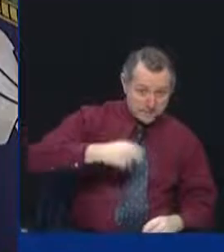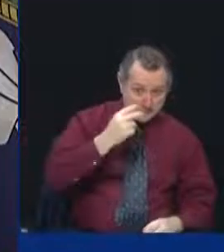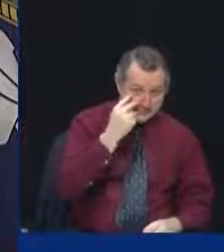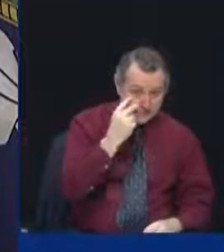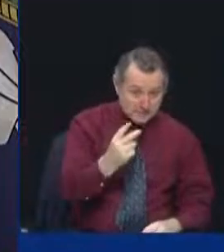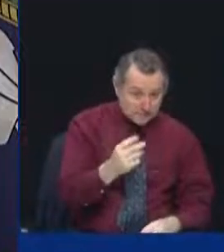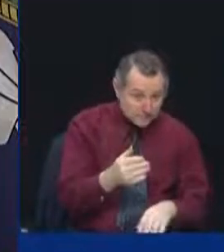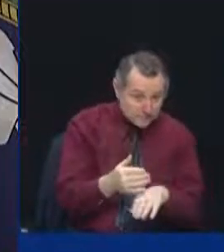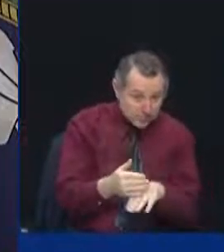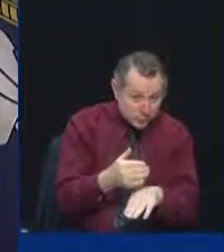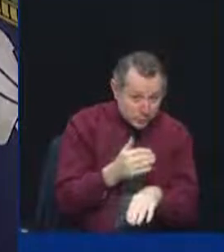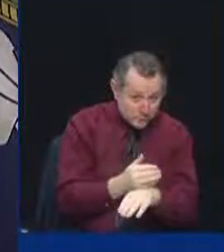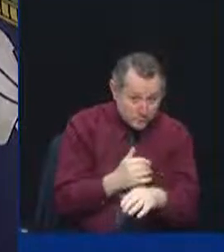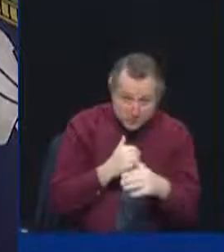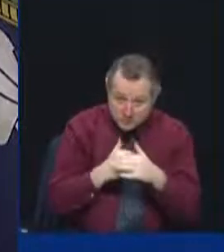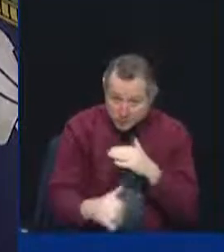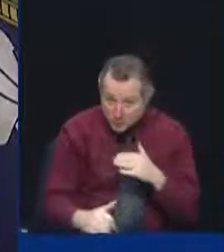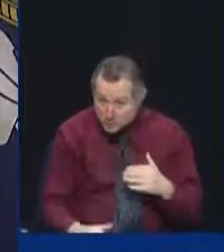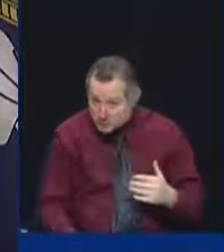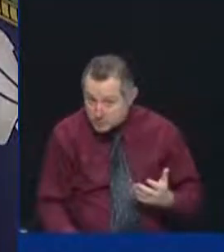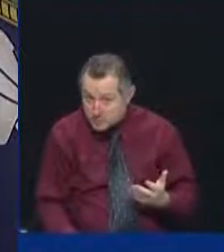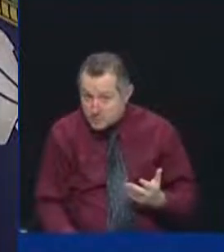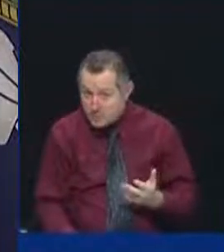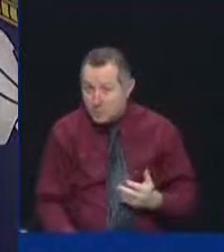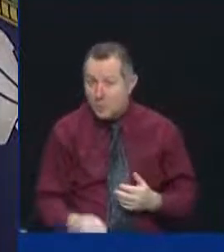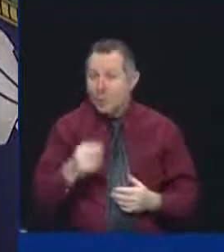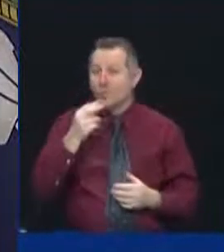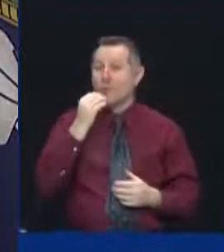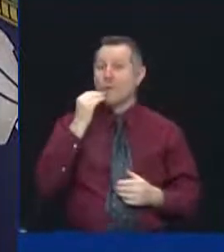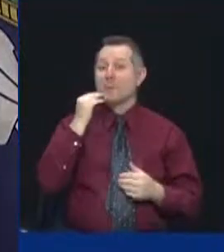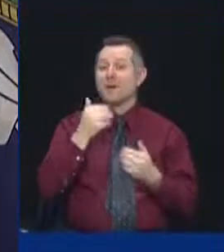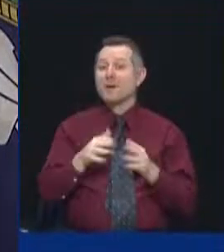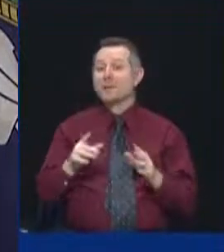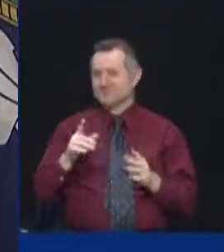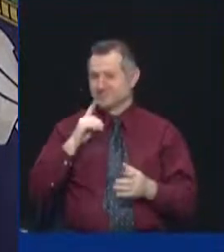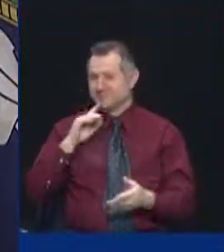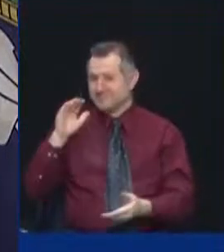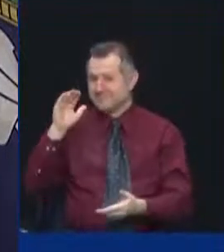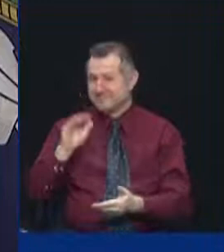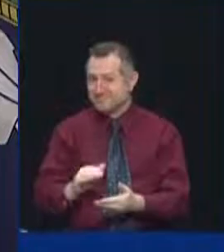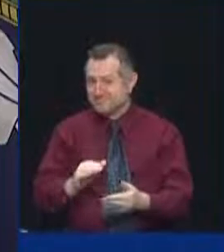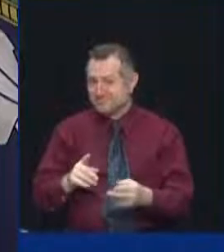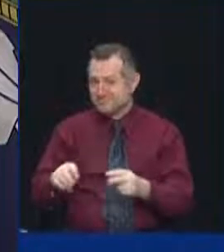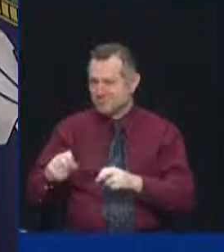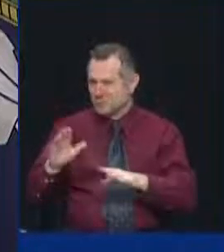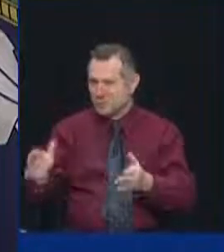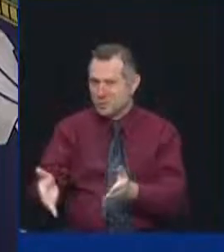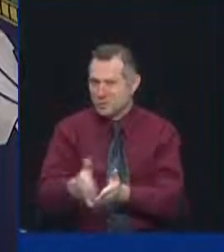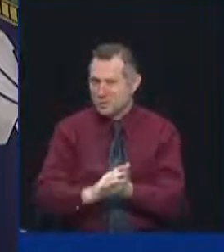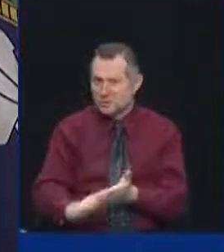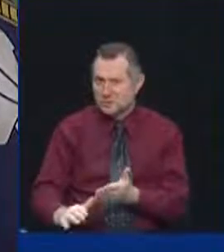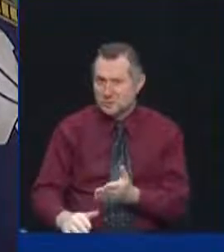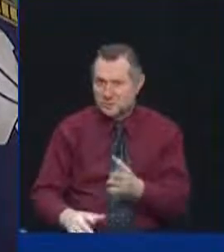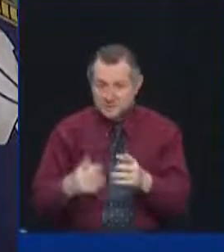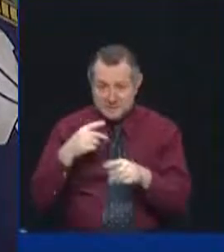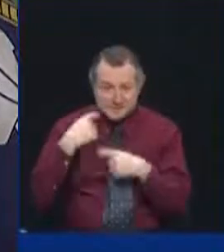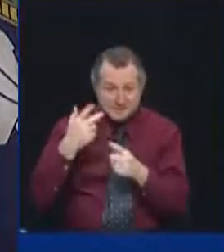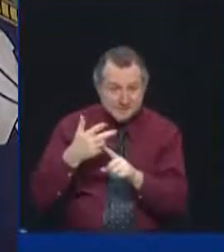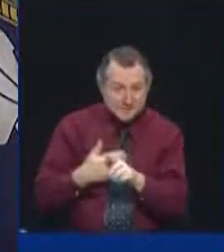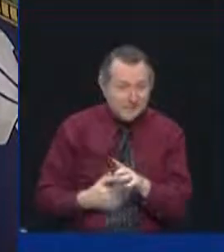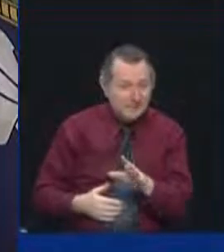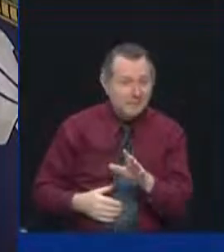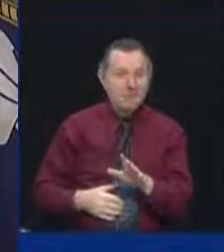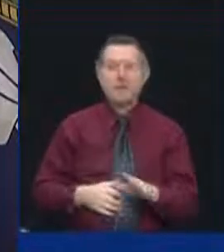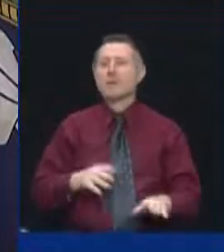in terms of the number of homeless and cleanliness over the past few months? I don't think you're noticing any reduction in the amount of people